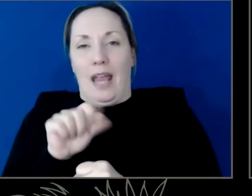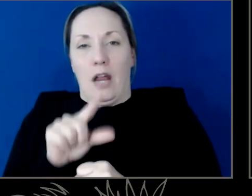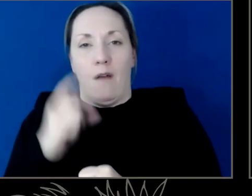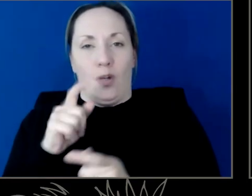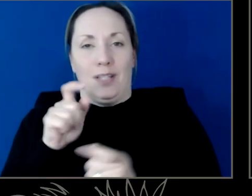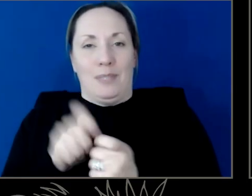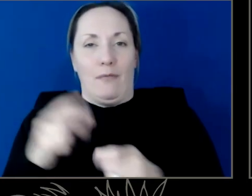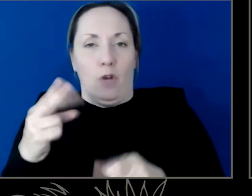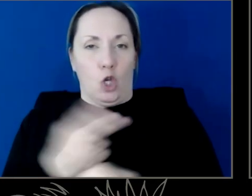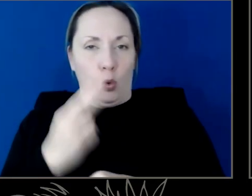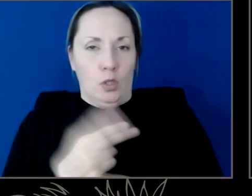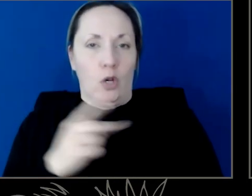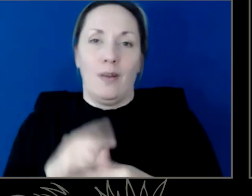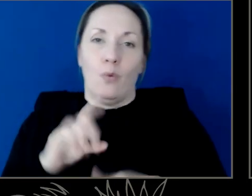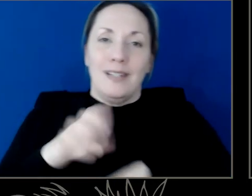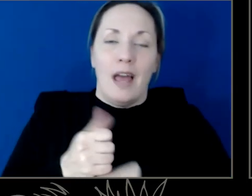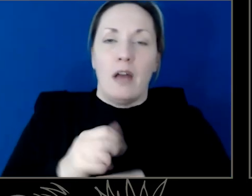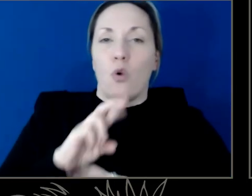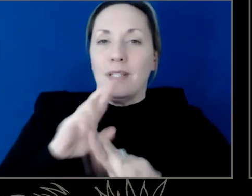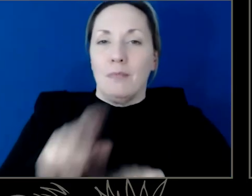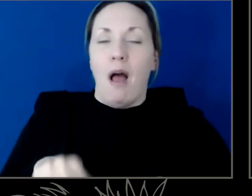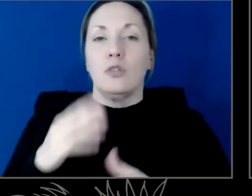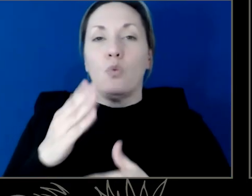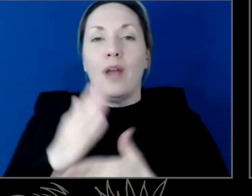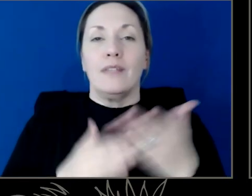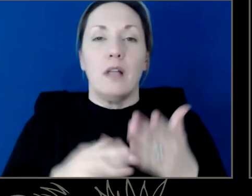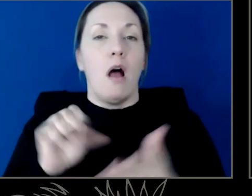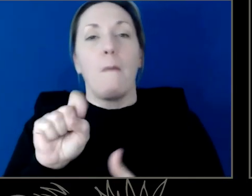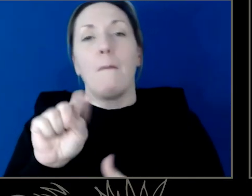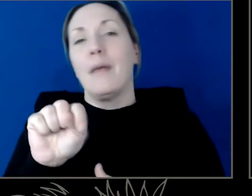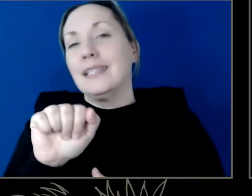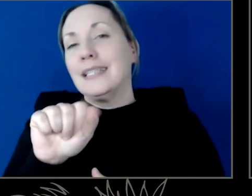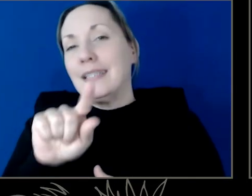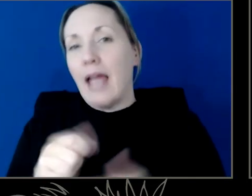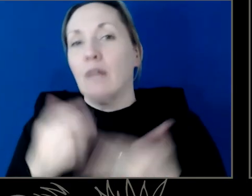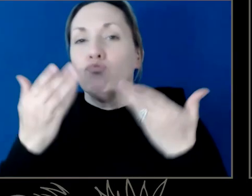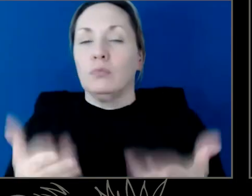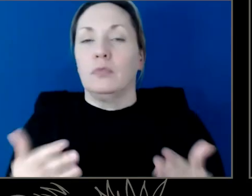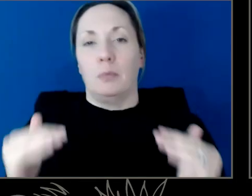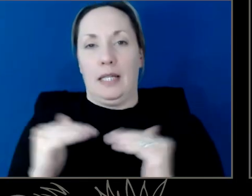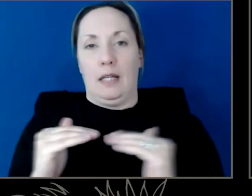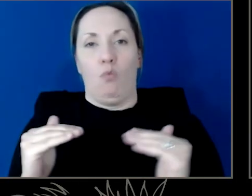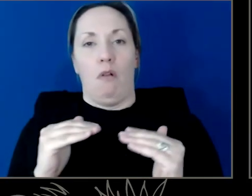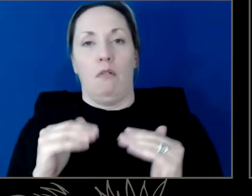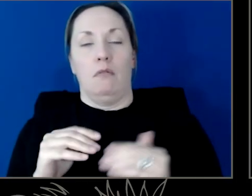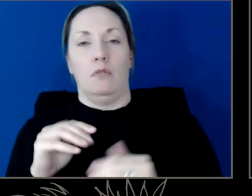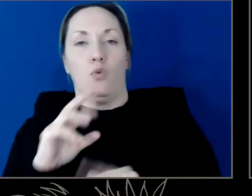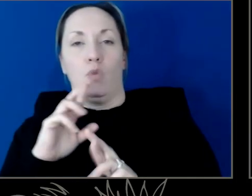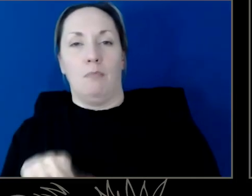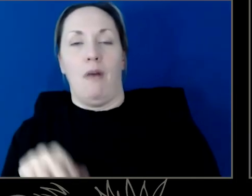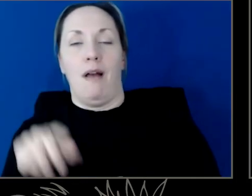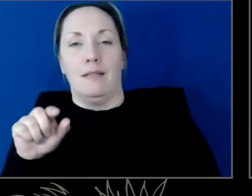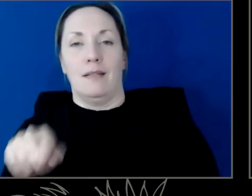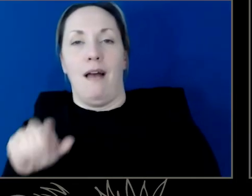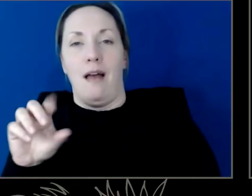and we're setting some state in our component to be equal to the response.data, and then we're setting some other state